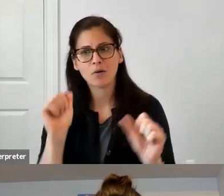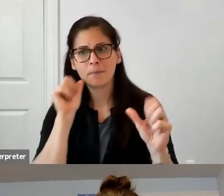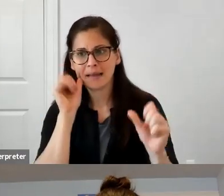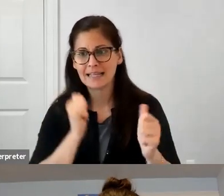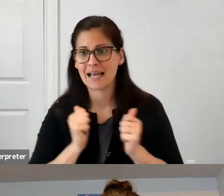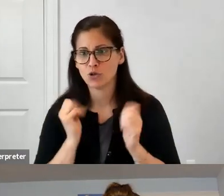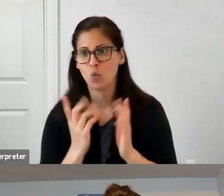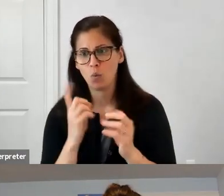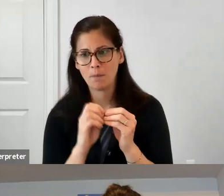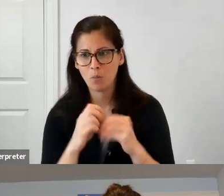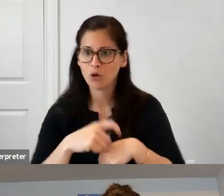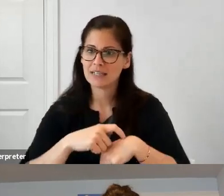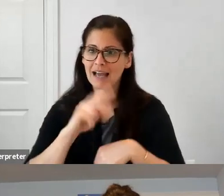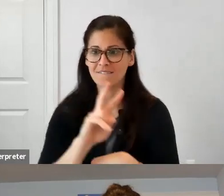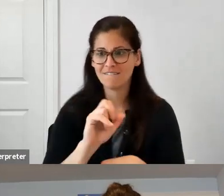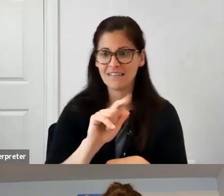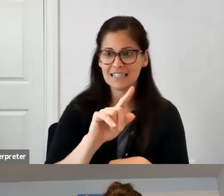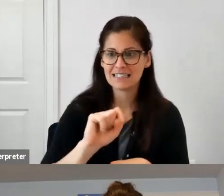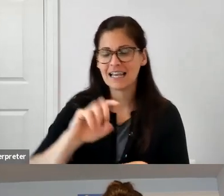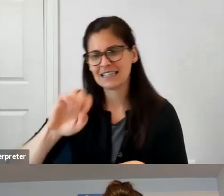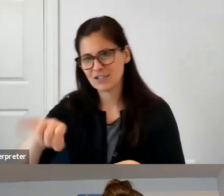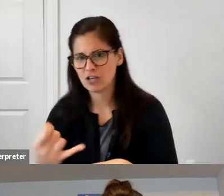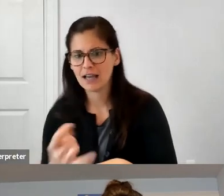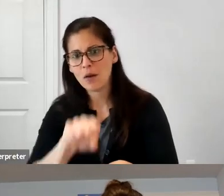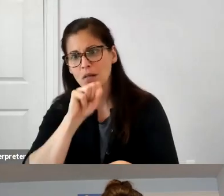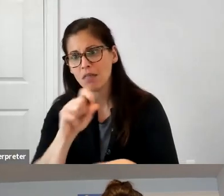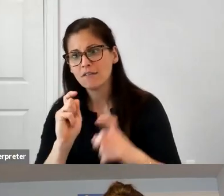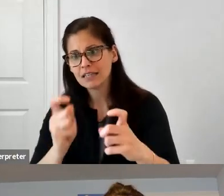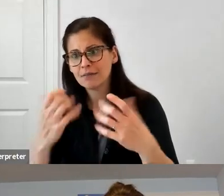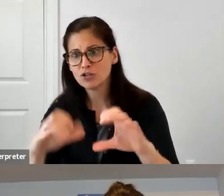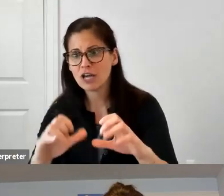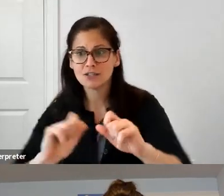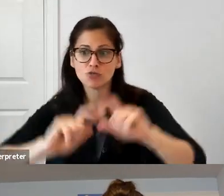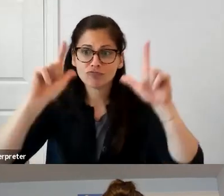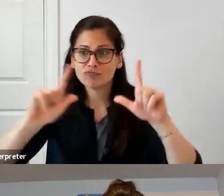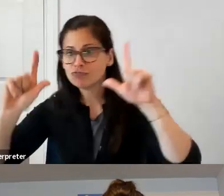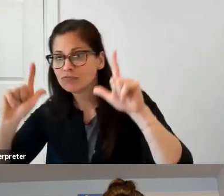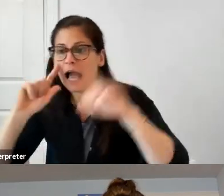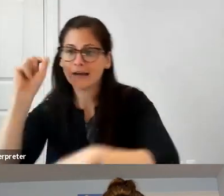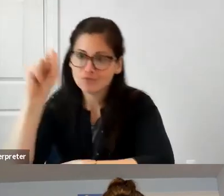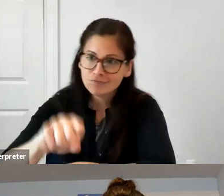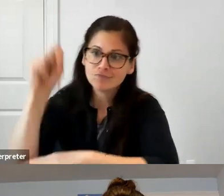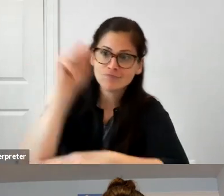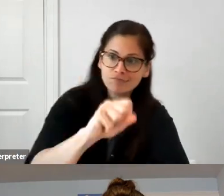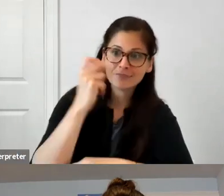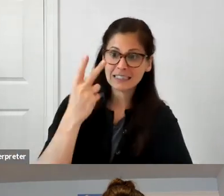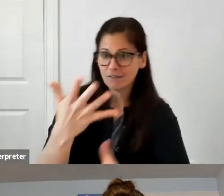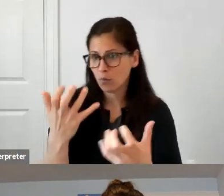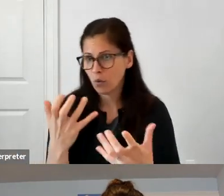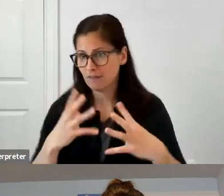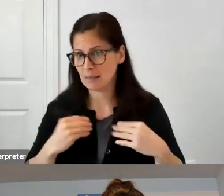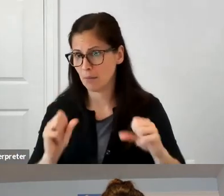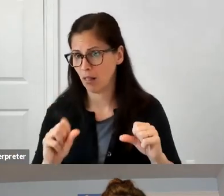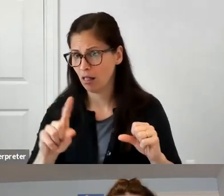one more time, Vincent and EJ. And I would love to give them a chance to come on video and take a quick curtain call if that's